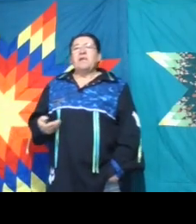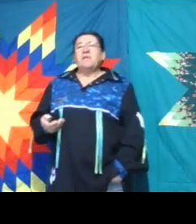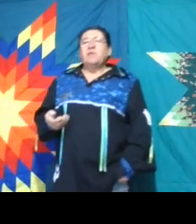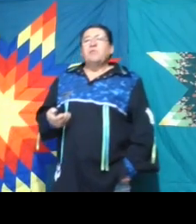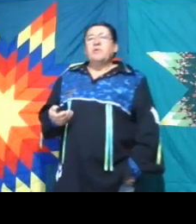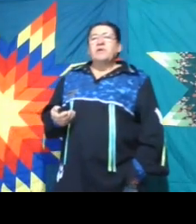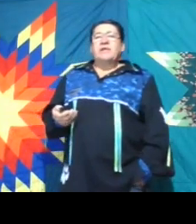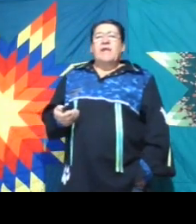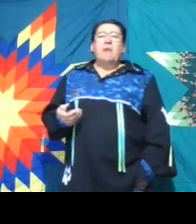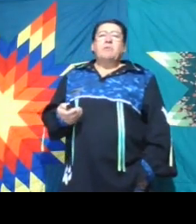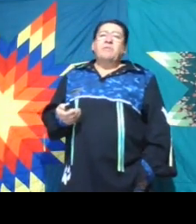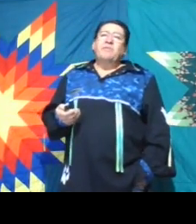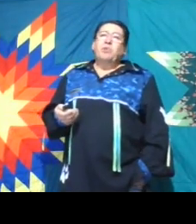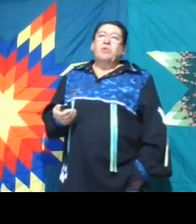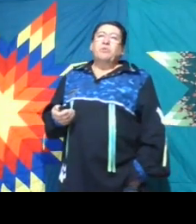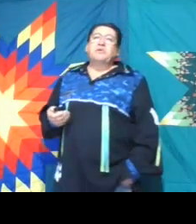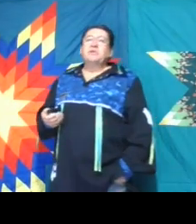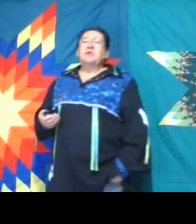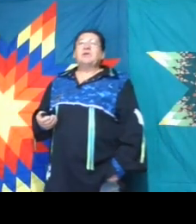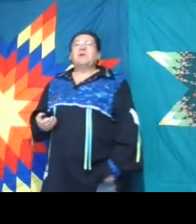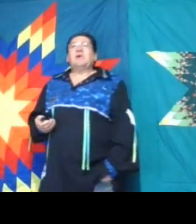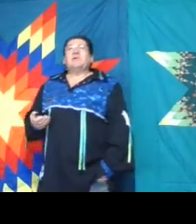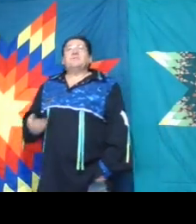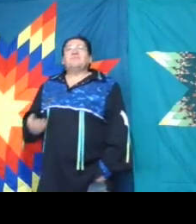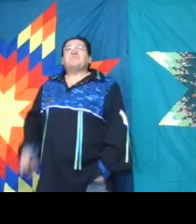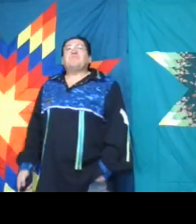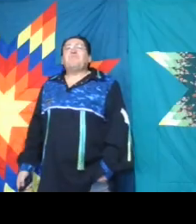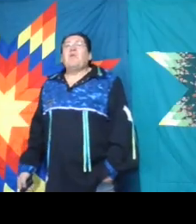Indigenous interviewers adaptive approach?